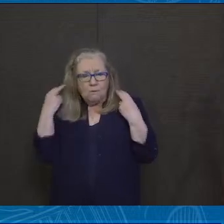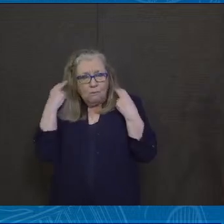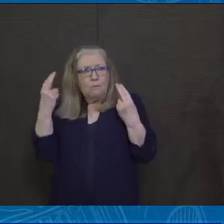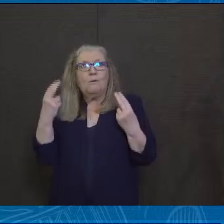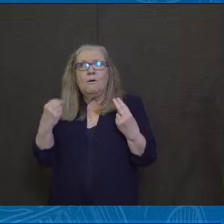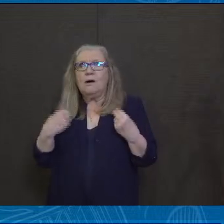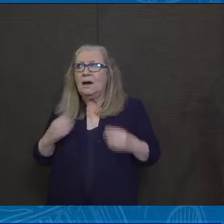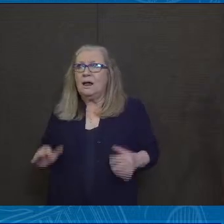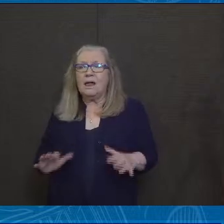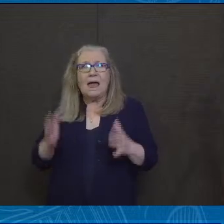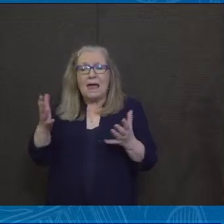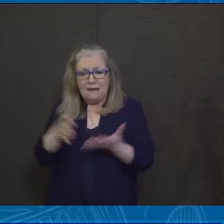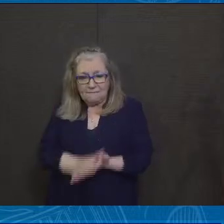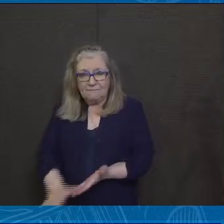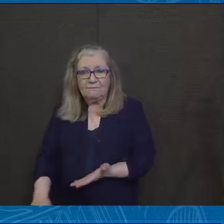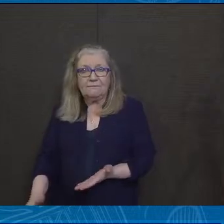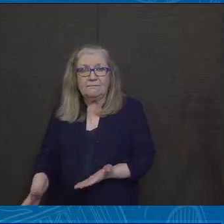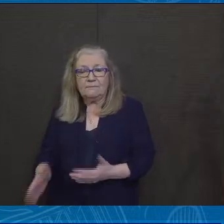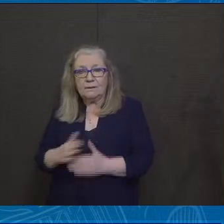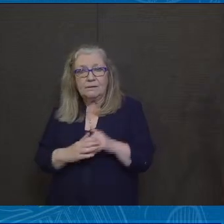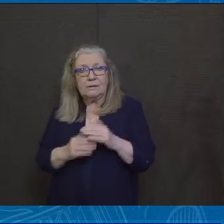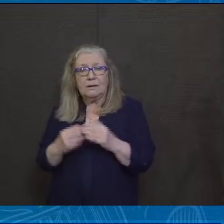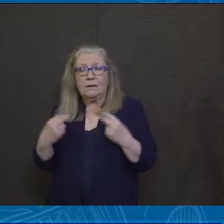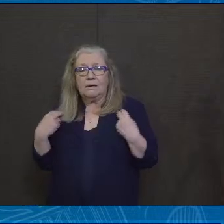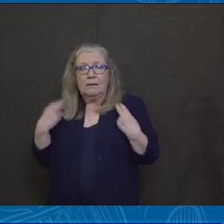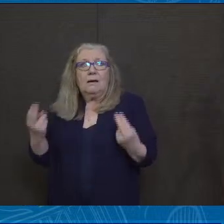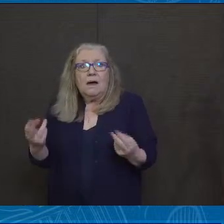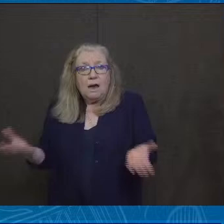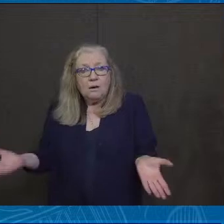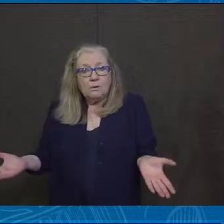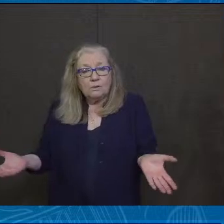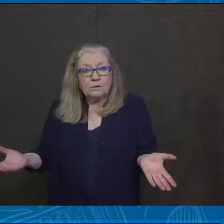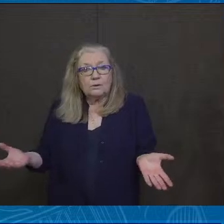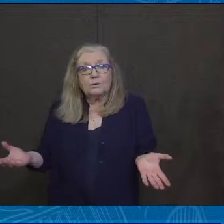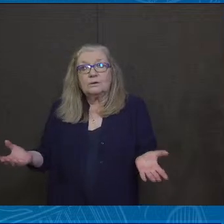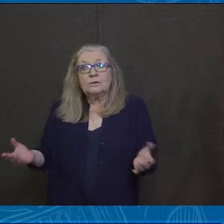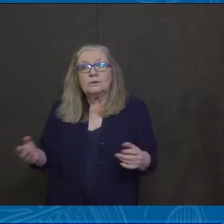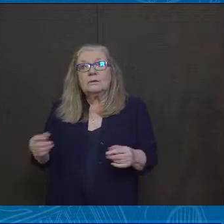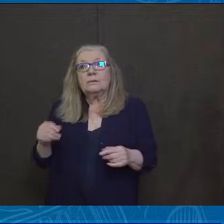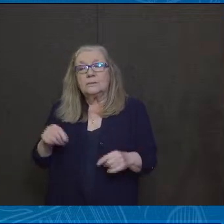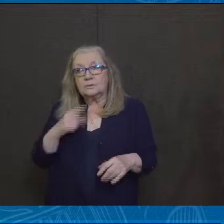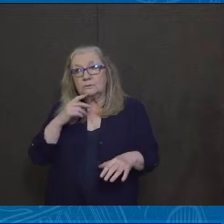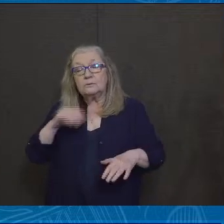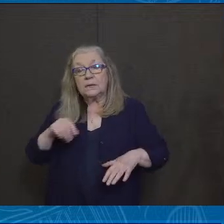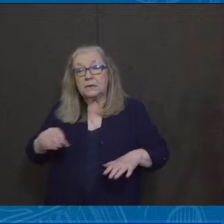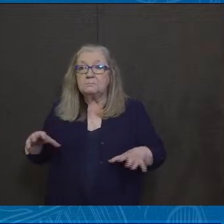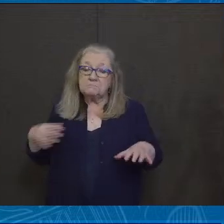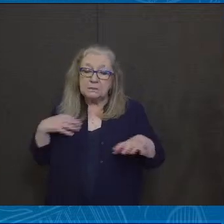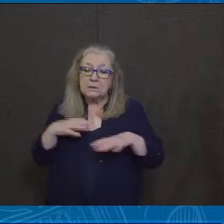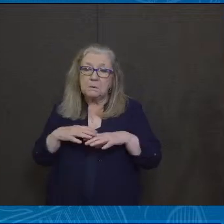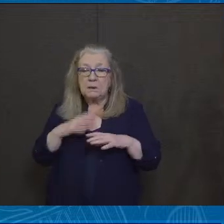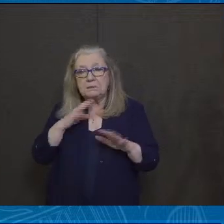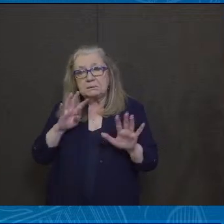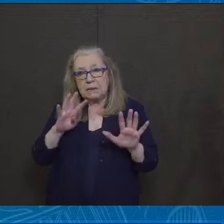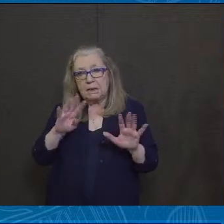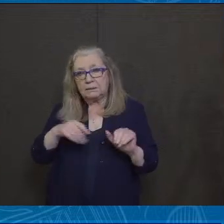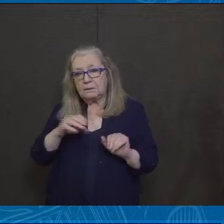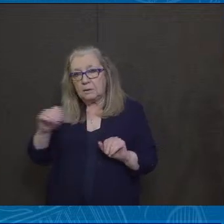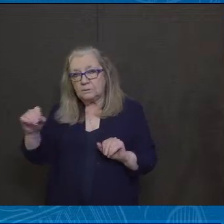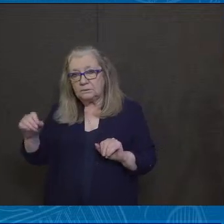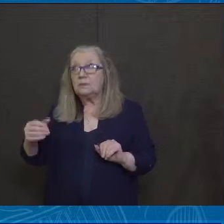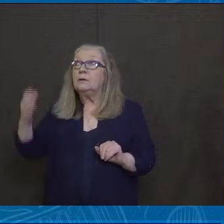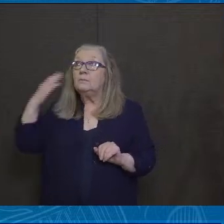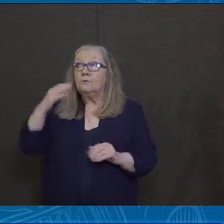lives. Today, the network that we had is around 9,000. We kicked off with 3,000, and now